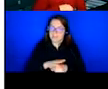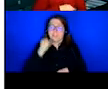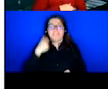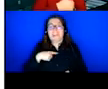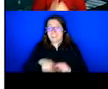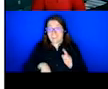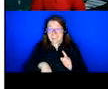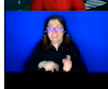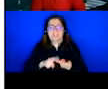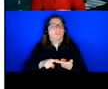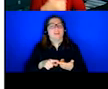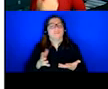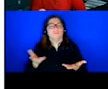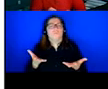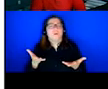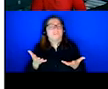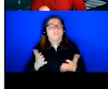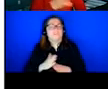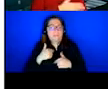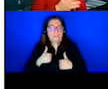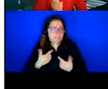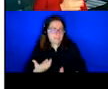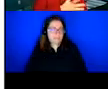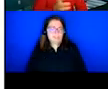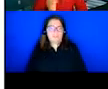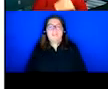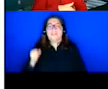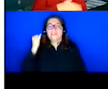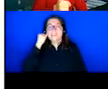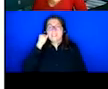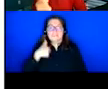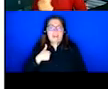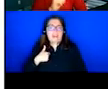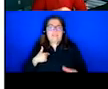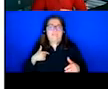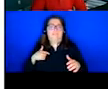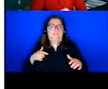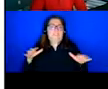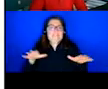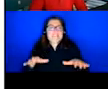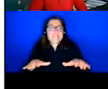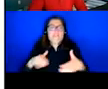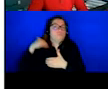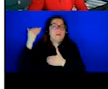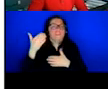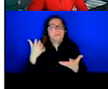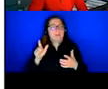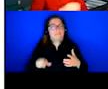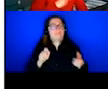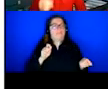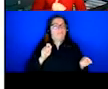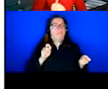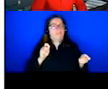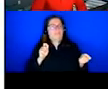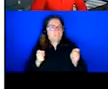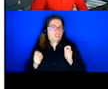what's preventing me from getting there as well? If I'm overdoing it, do I need to kind of adjust to make sure I'm taking care of some of my other areas too? But